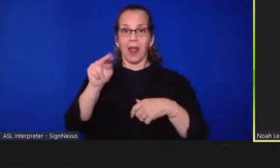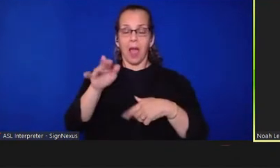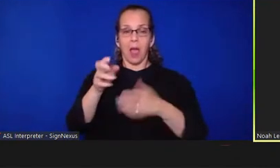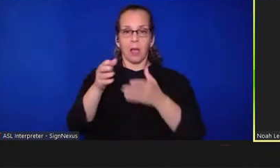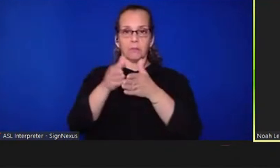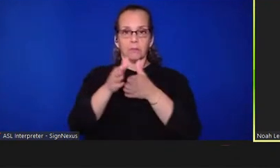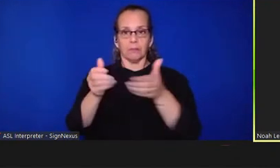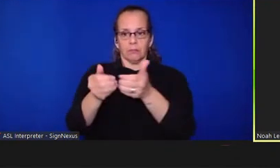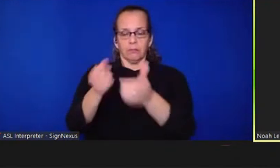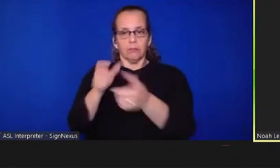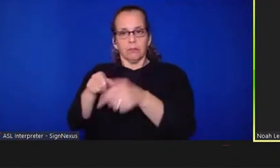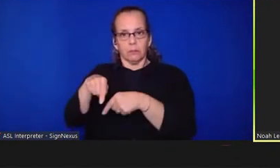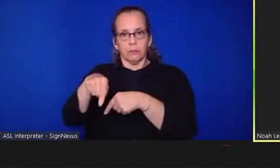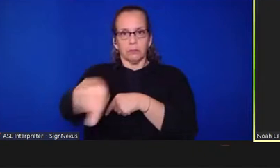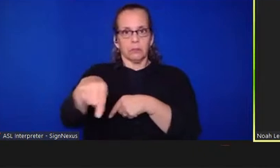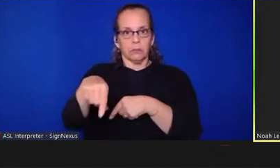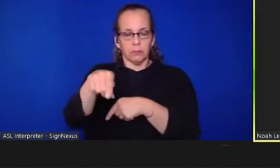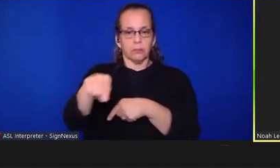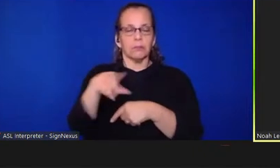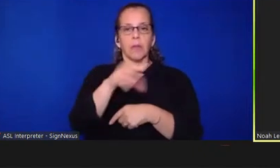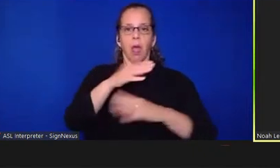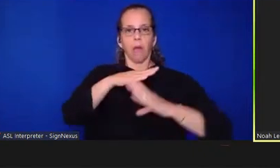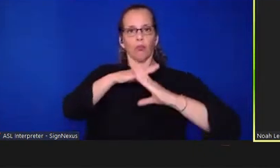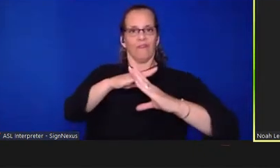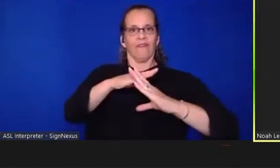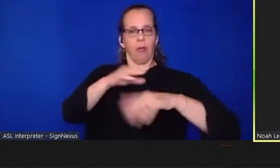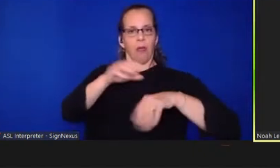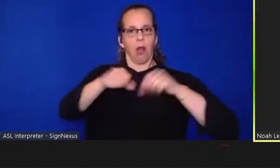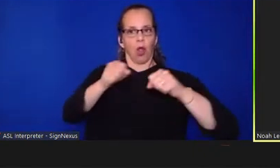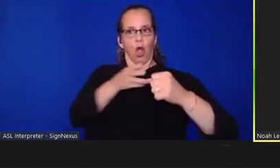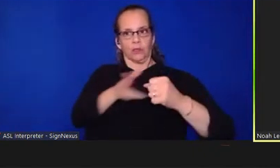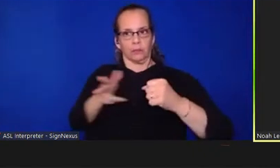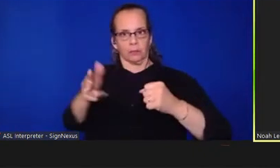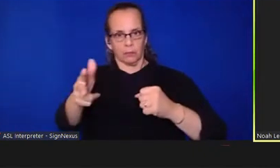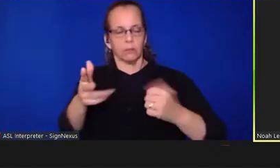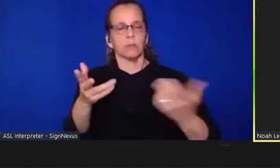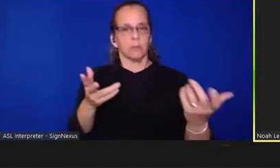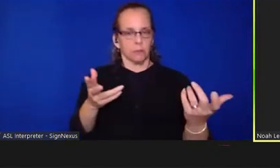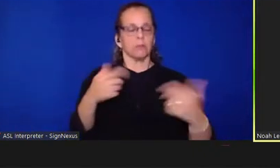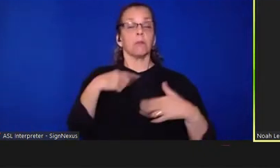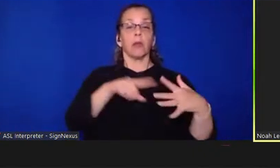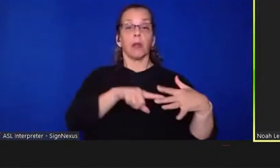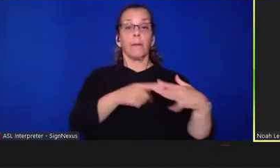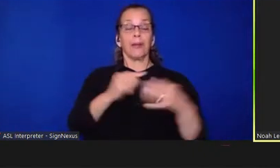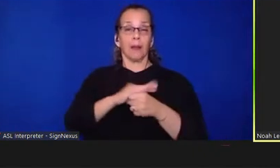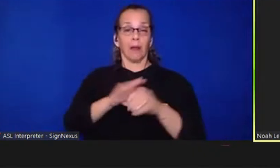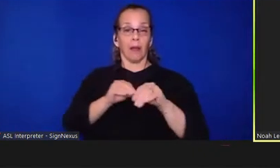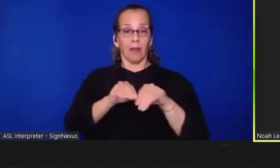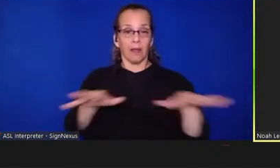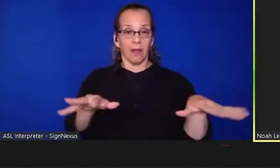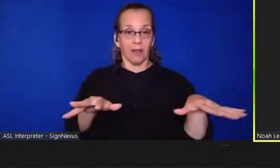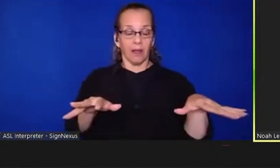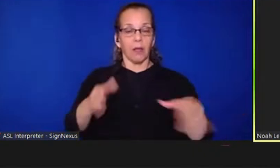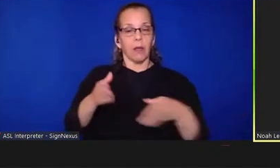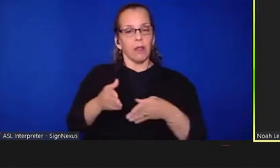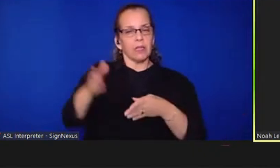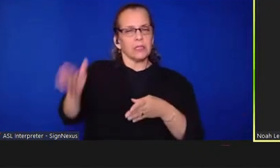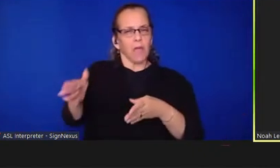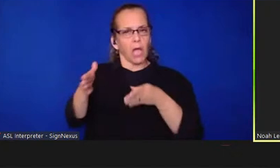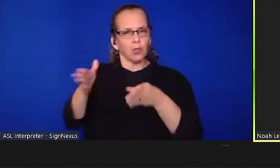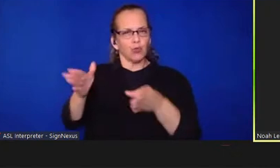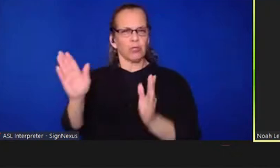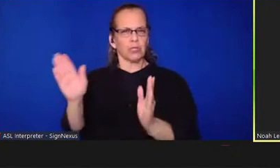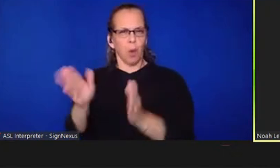while also deterring cars from driving it since the beginning of the pandemic the side streets are mostly empty